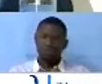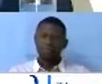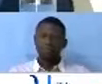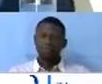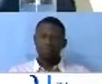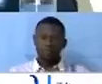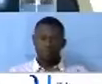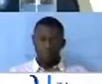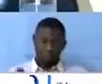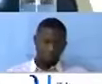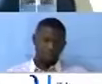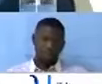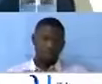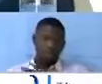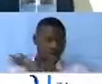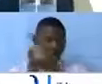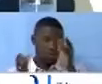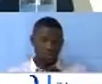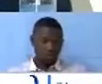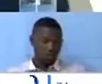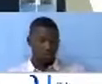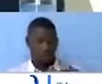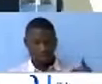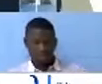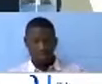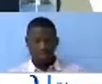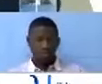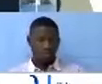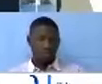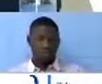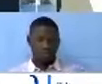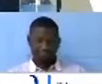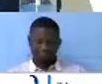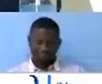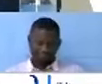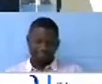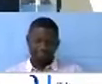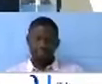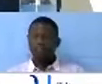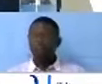Let's leave all these people. And